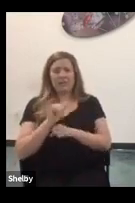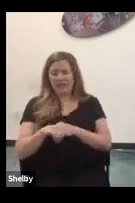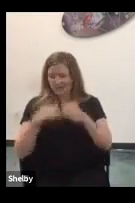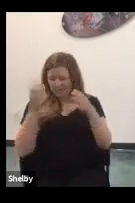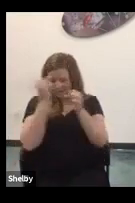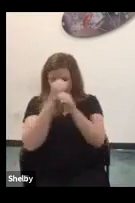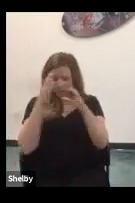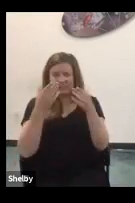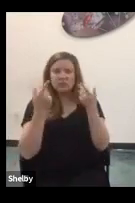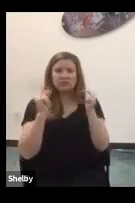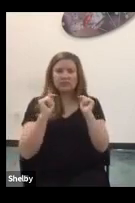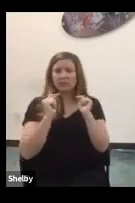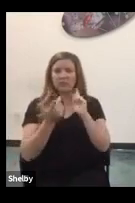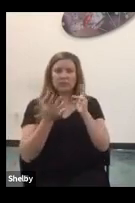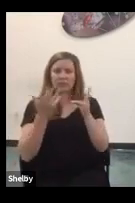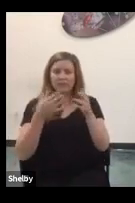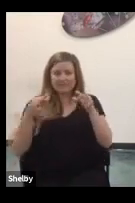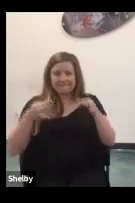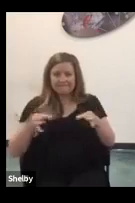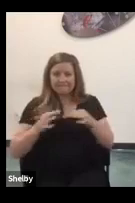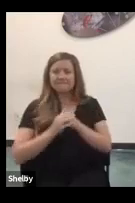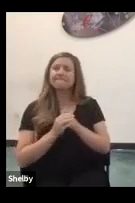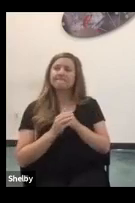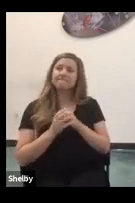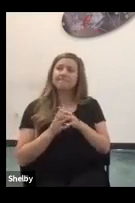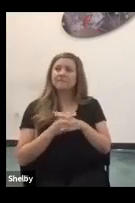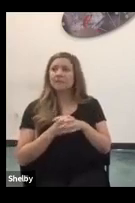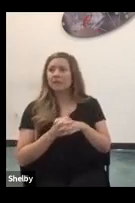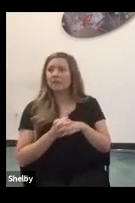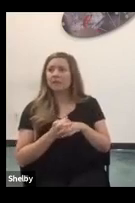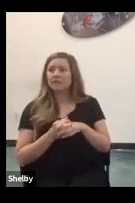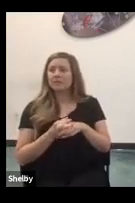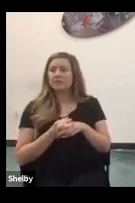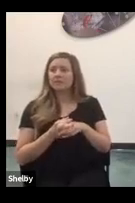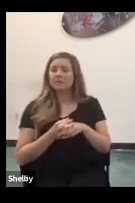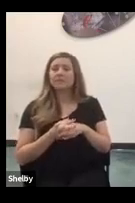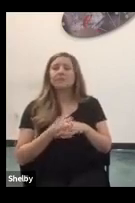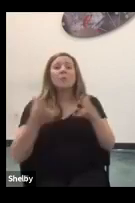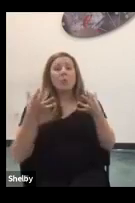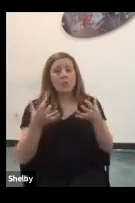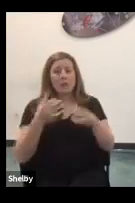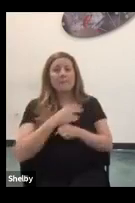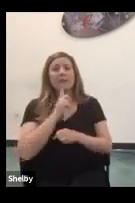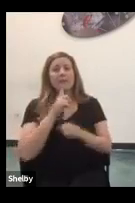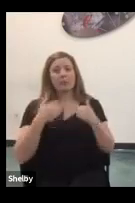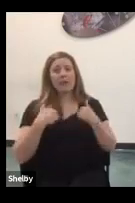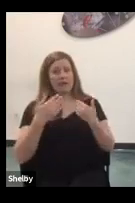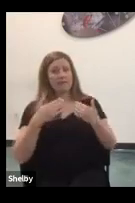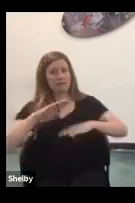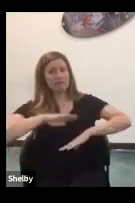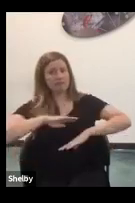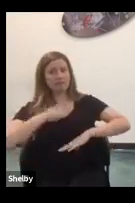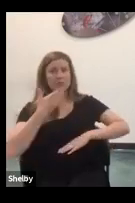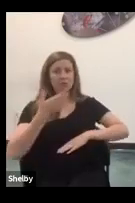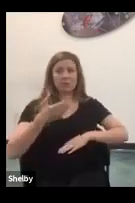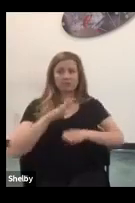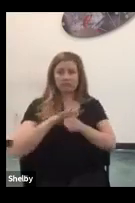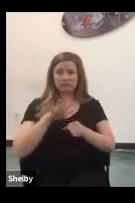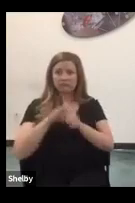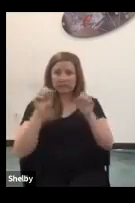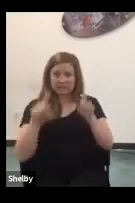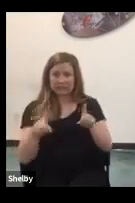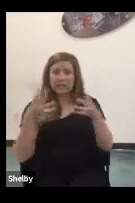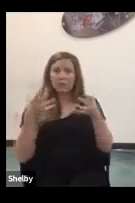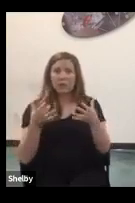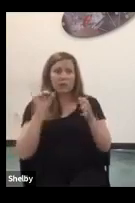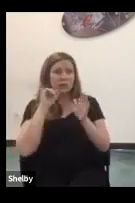kind of reframe this a little bit. So we want to have adequate testing and we want to identify those numbers.